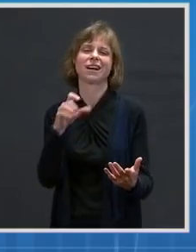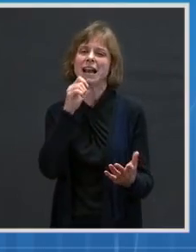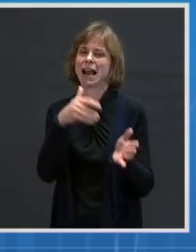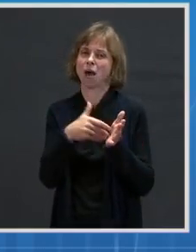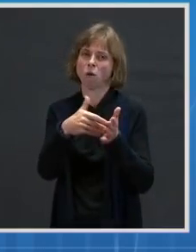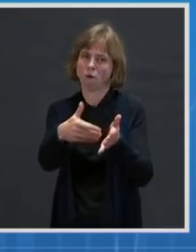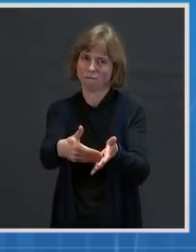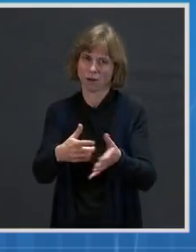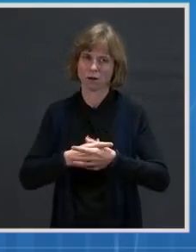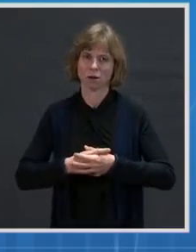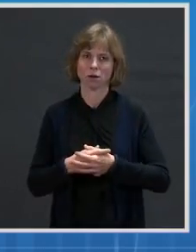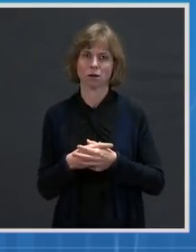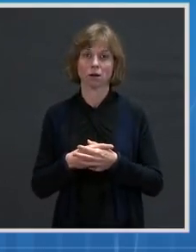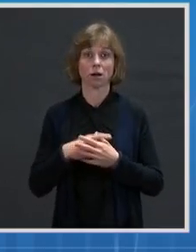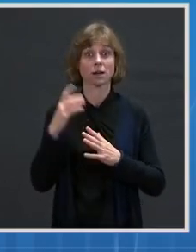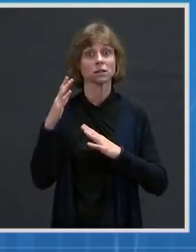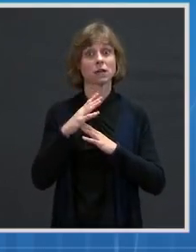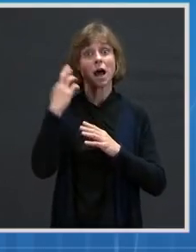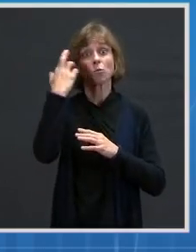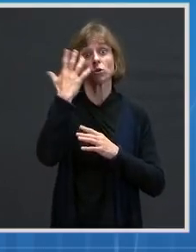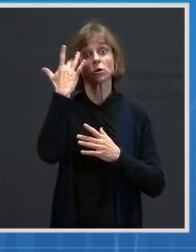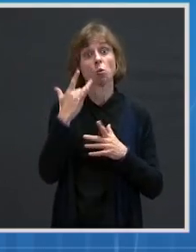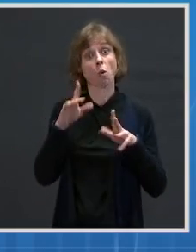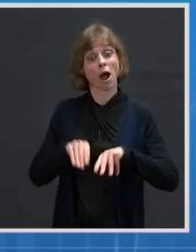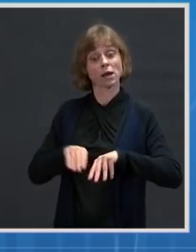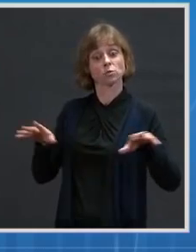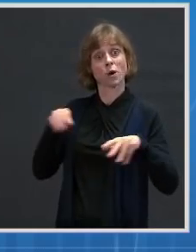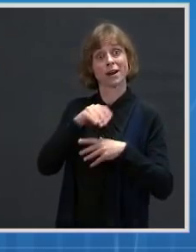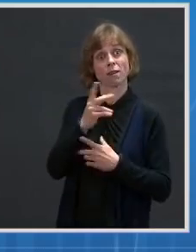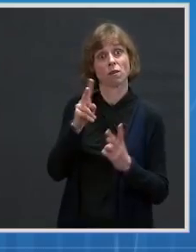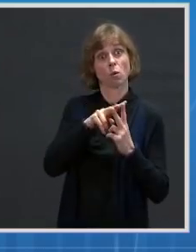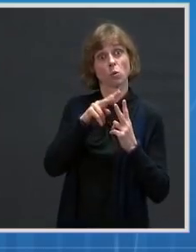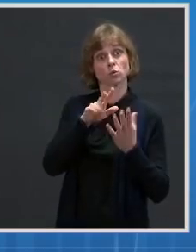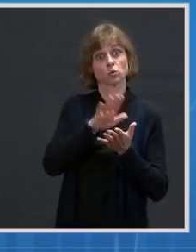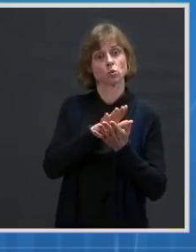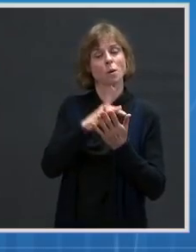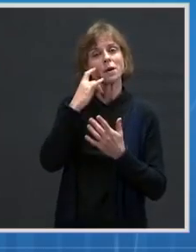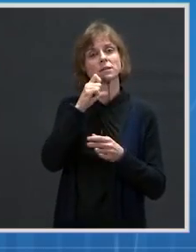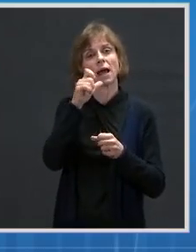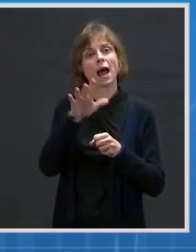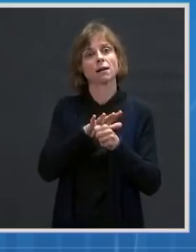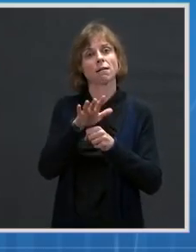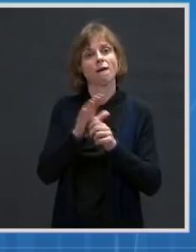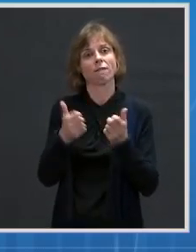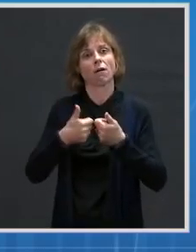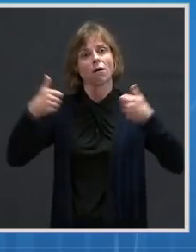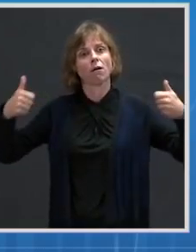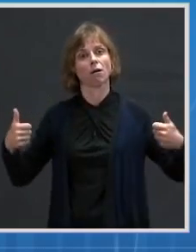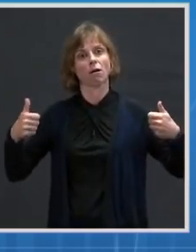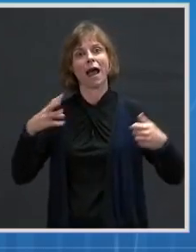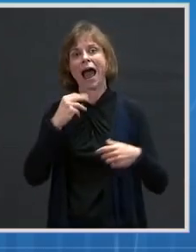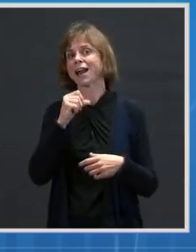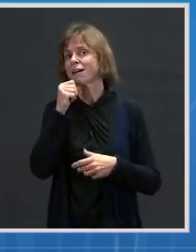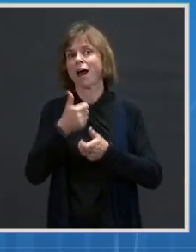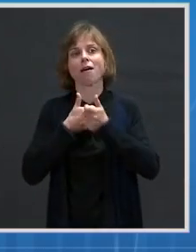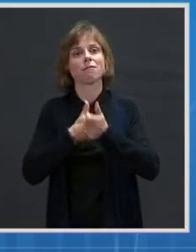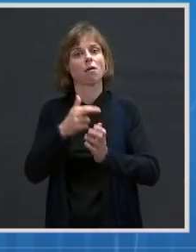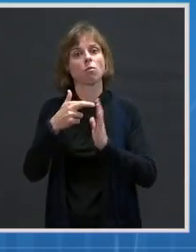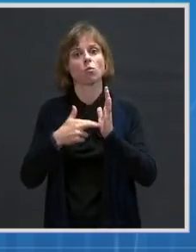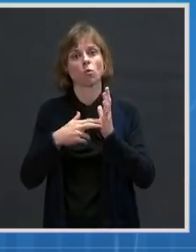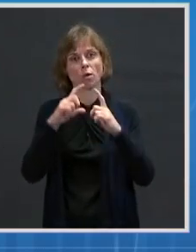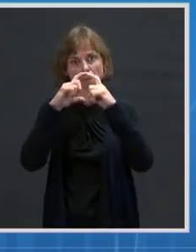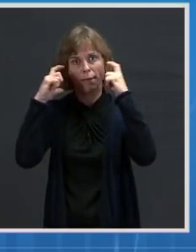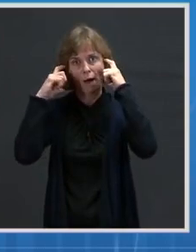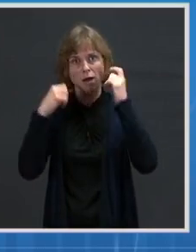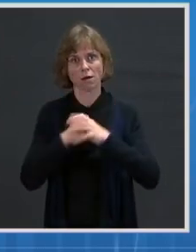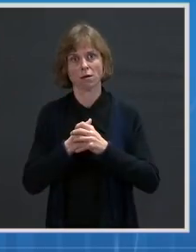COVID-19 in these schools were inadequate physical distancing and mask adherence. In the schools, physical distancing of